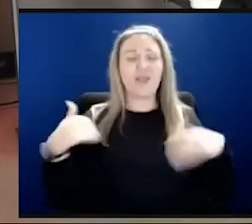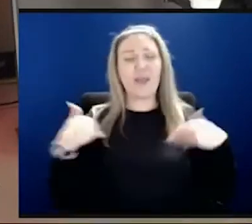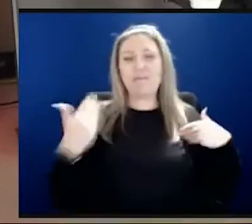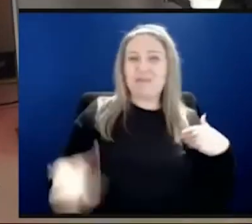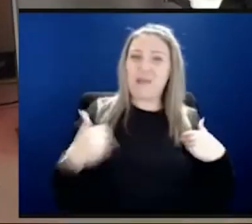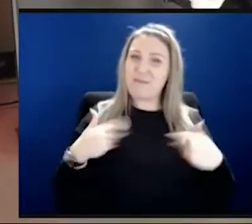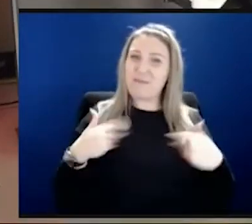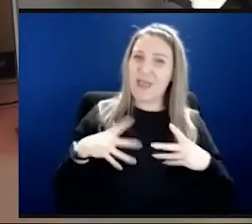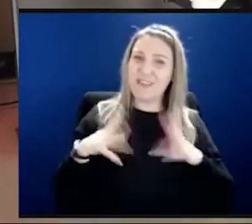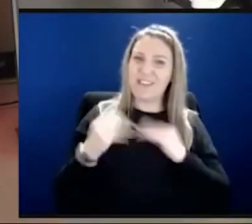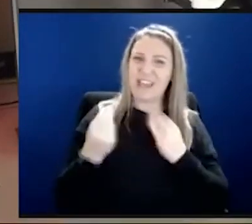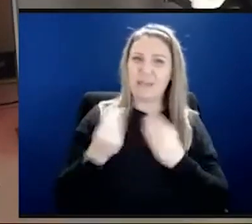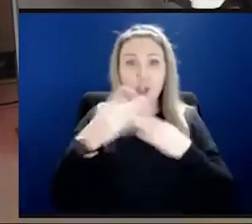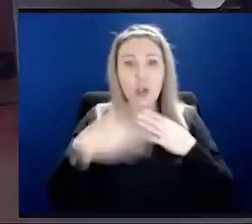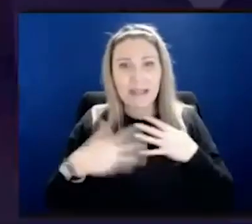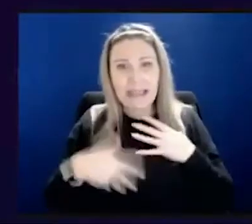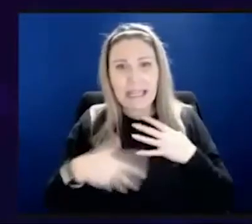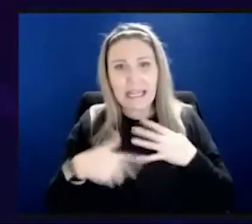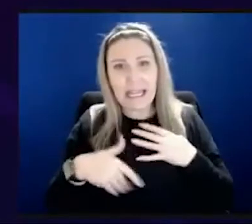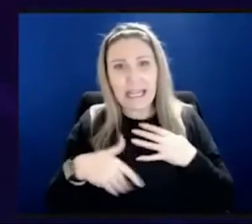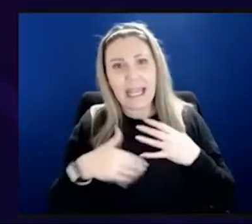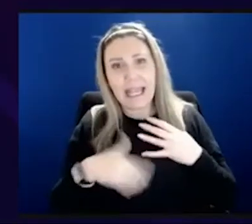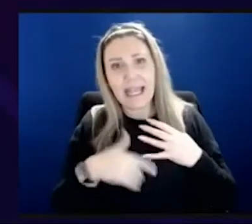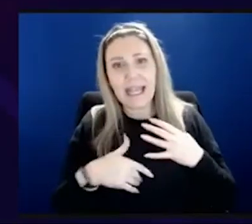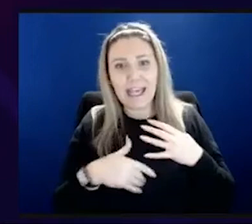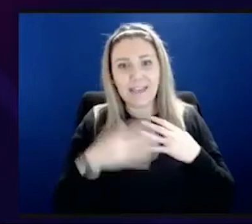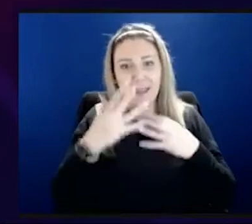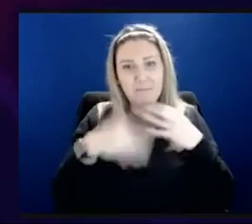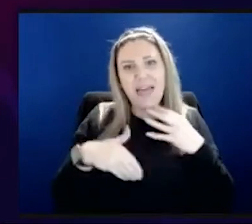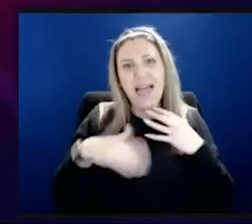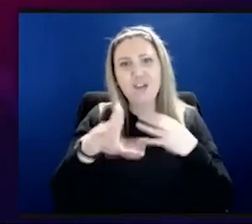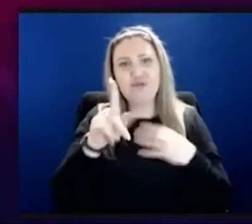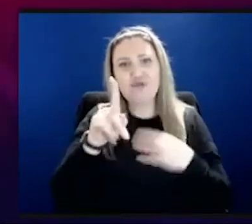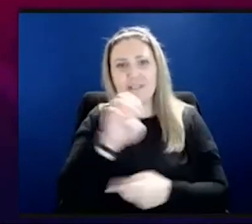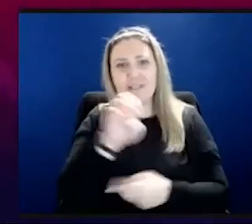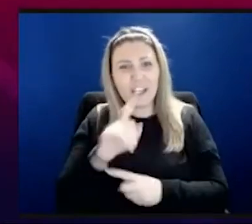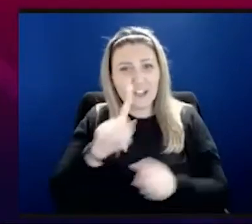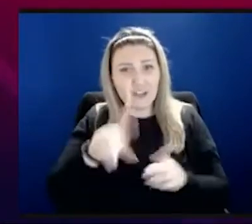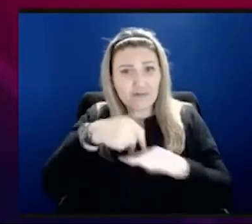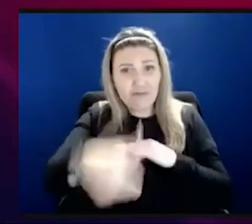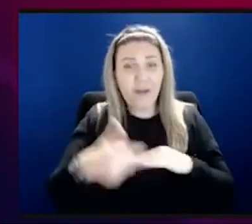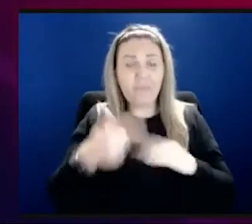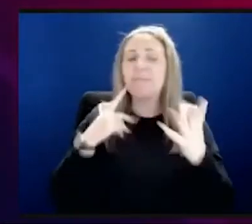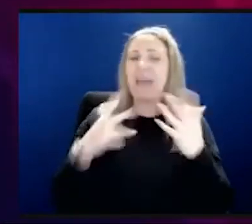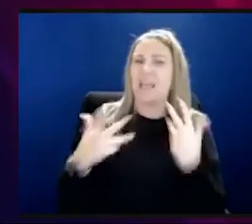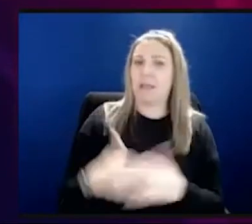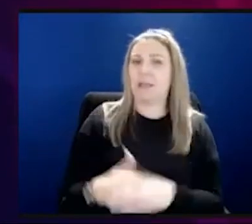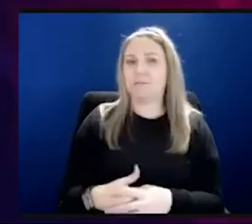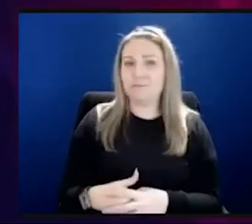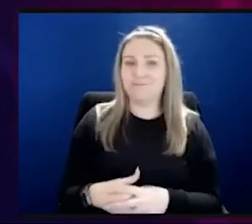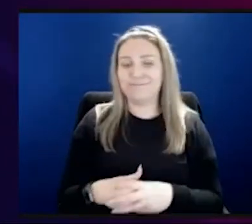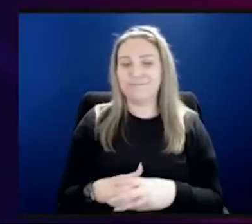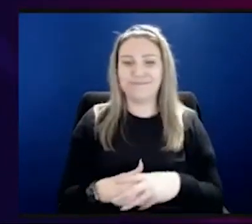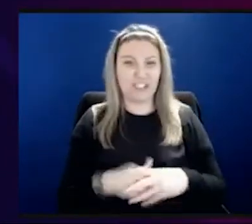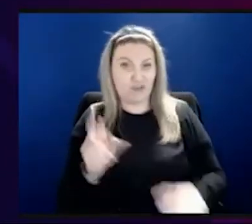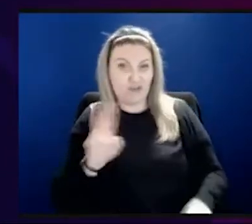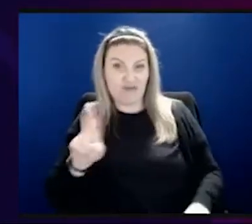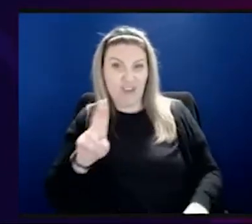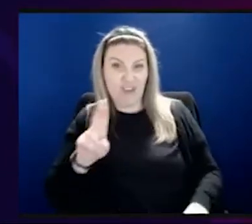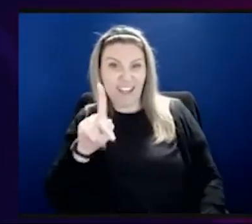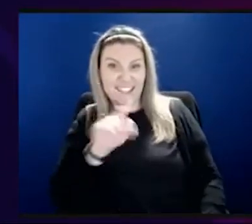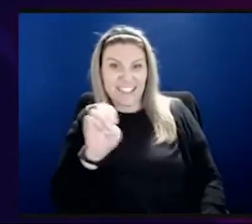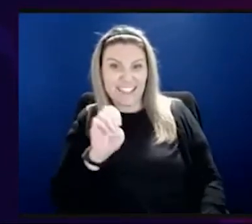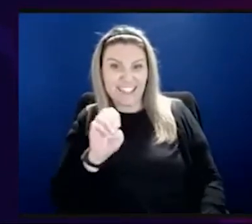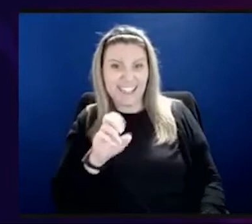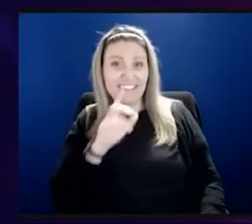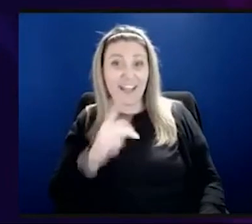bleeding. Like blood is gushing down your knee. What happened? Did you fall? Maybe. It's your right knee. Yeah, it was, you know. And your 3 kids a there. long